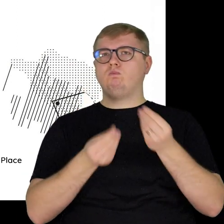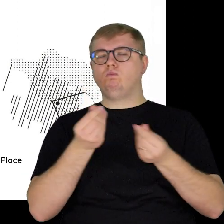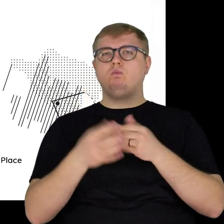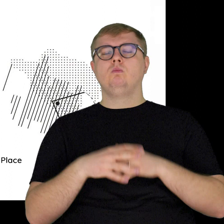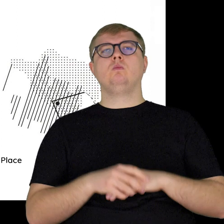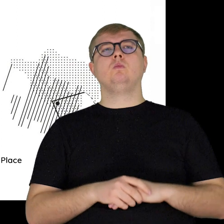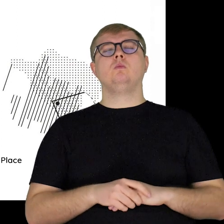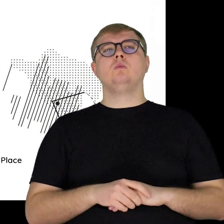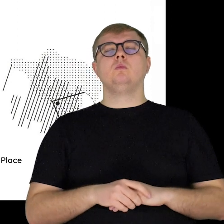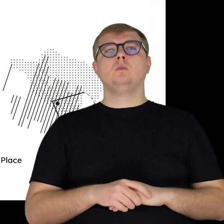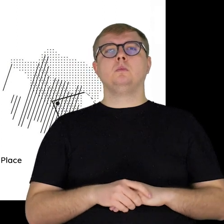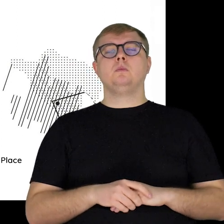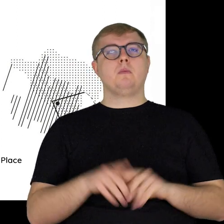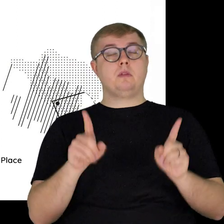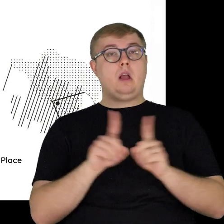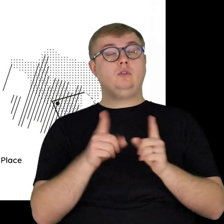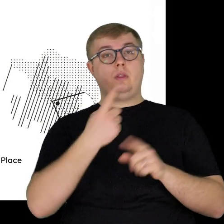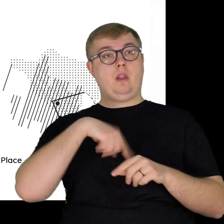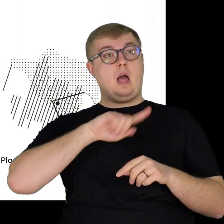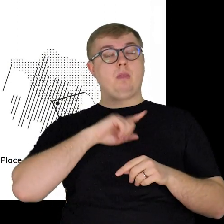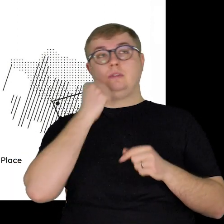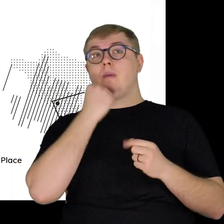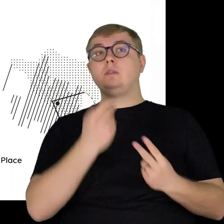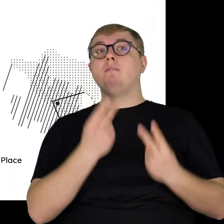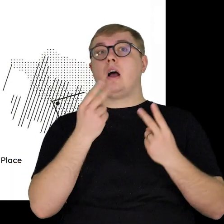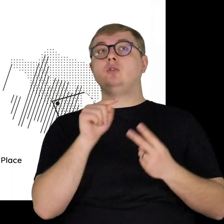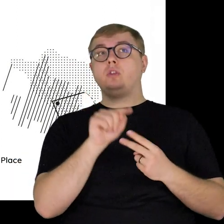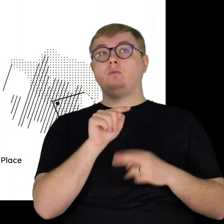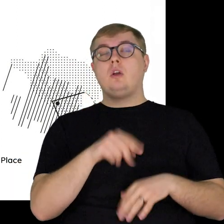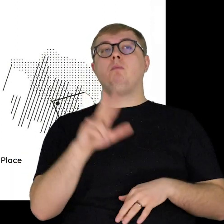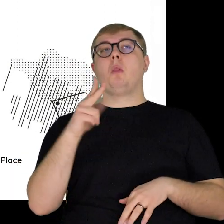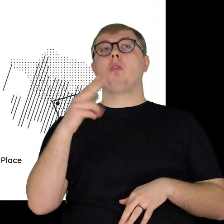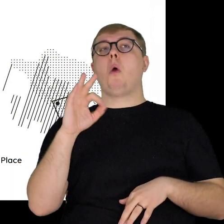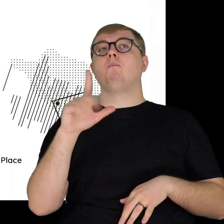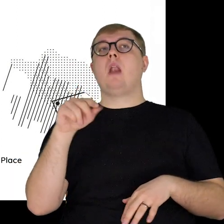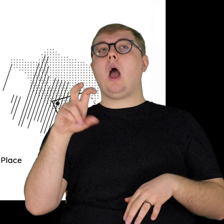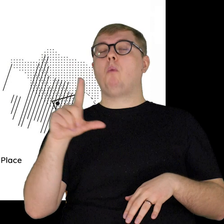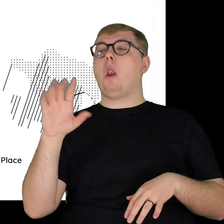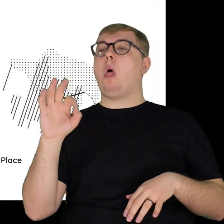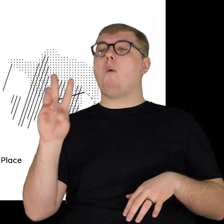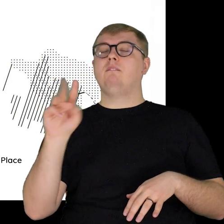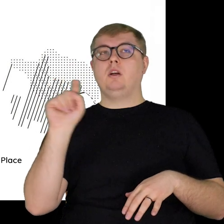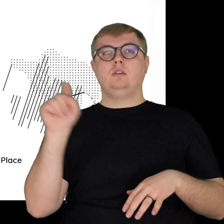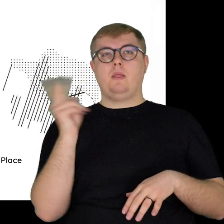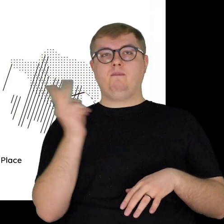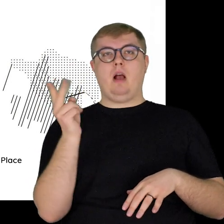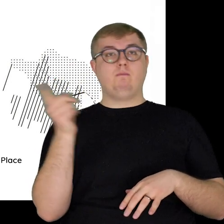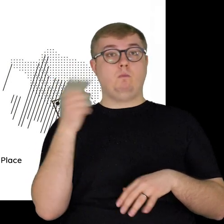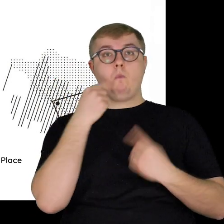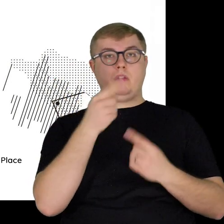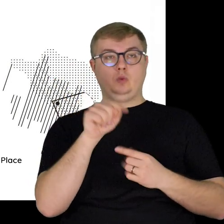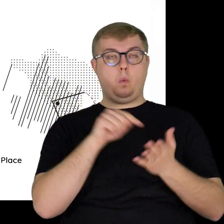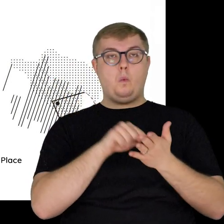So that is for us very important, that somehow when we think of space, we think space as multiple,